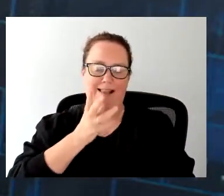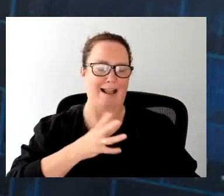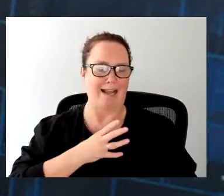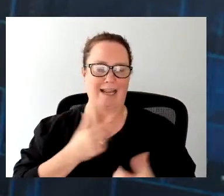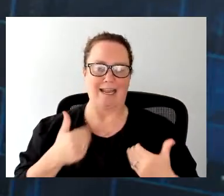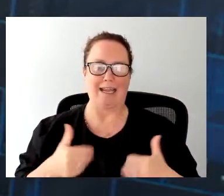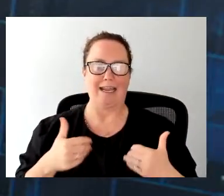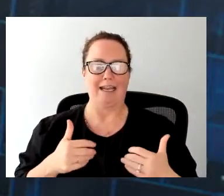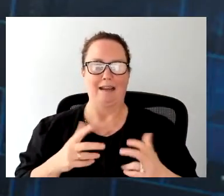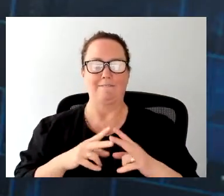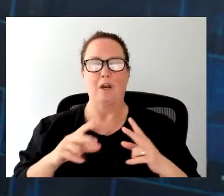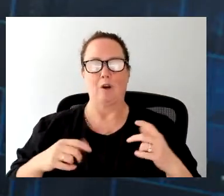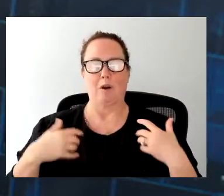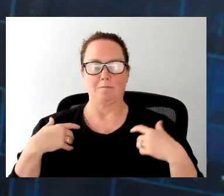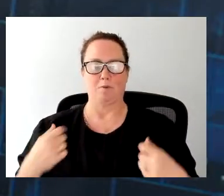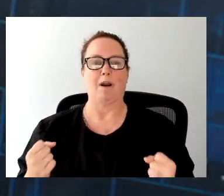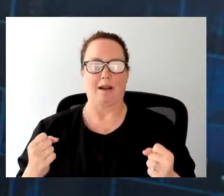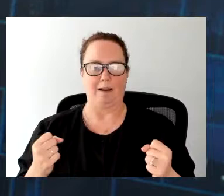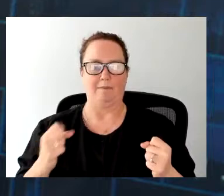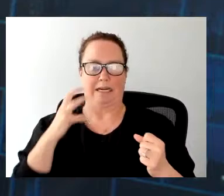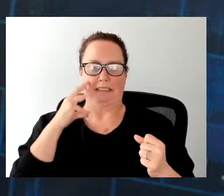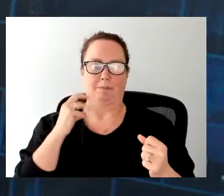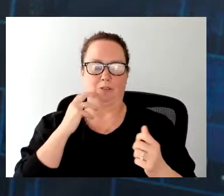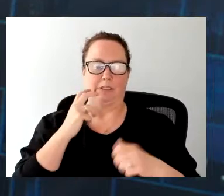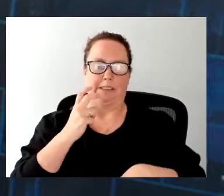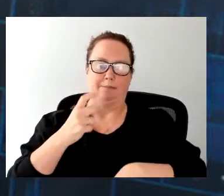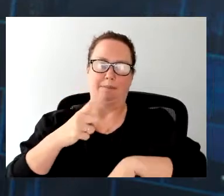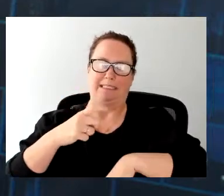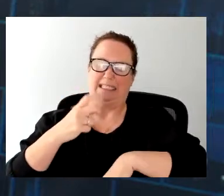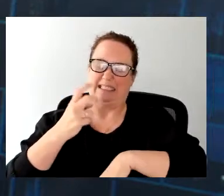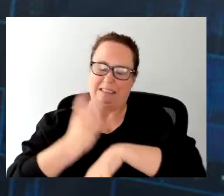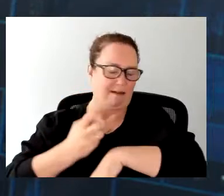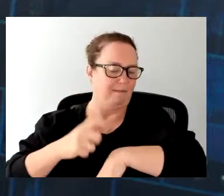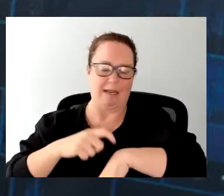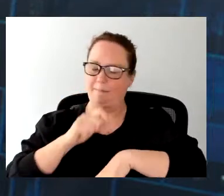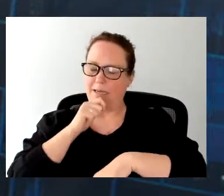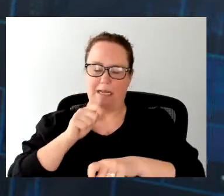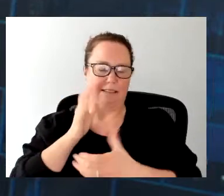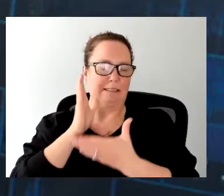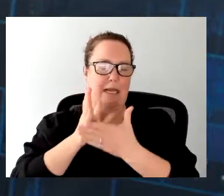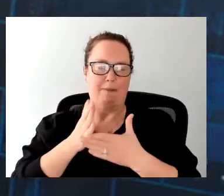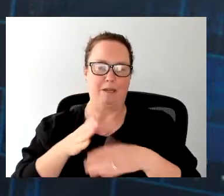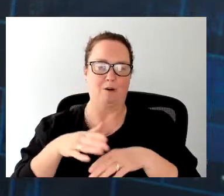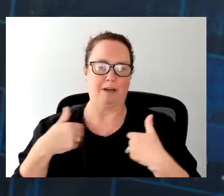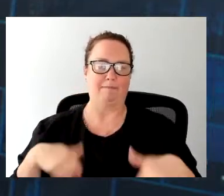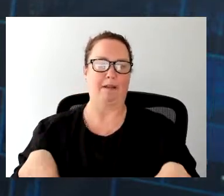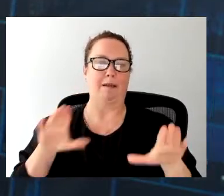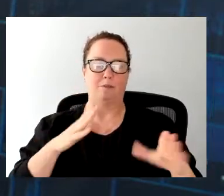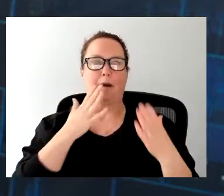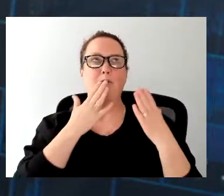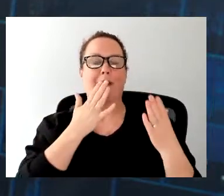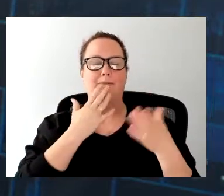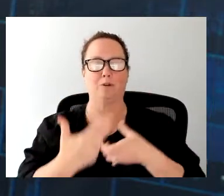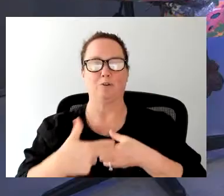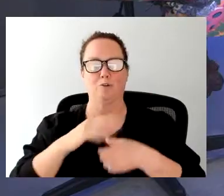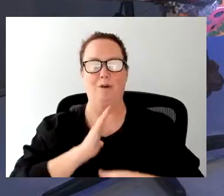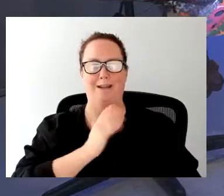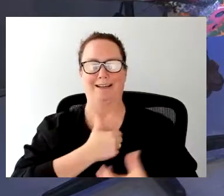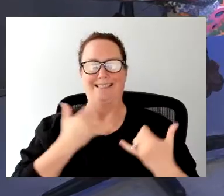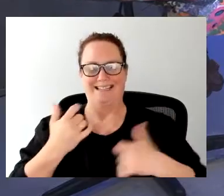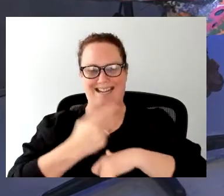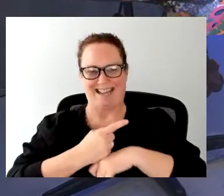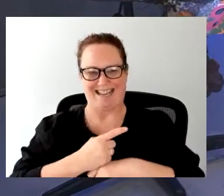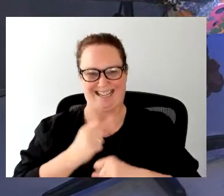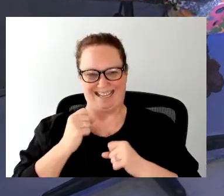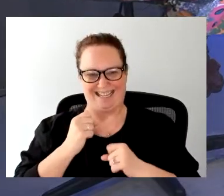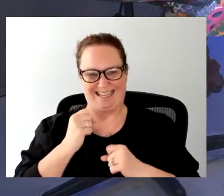is very brave and going through some tough times, but not letting it slow her down. So I'm just so grateful that you joined us today.